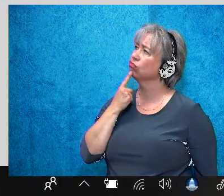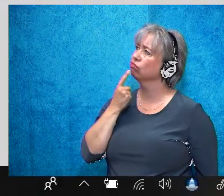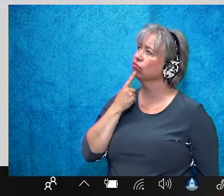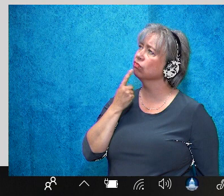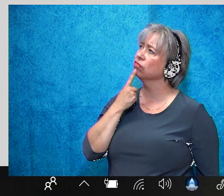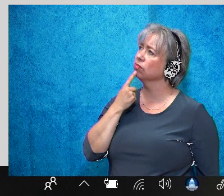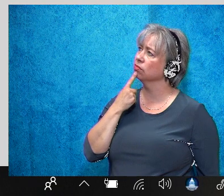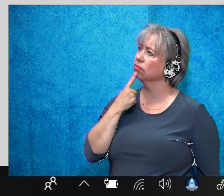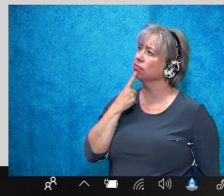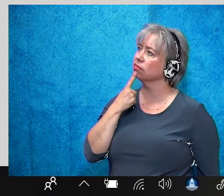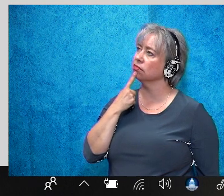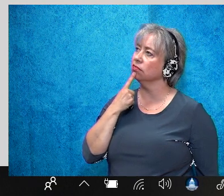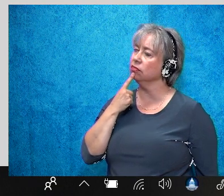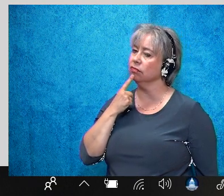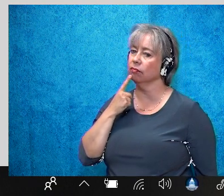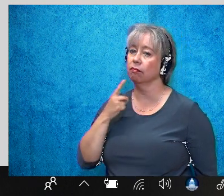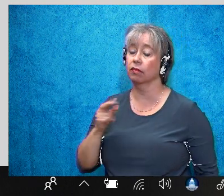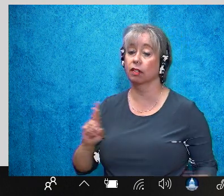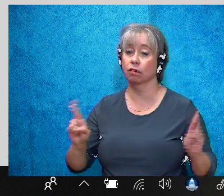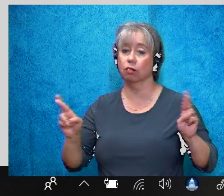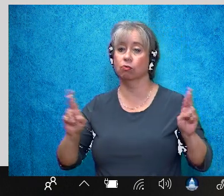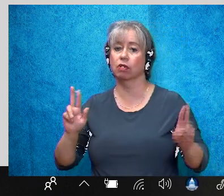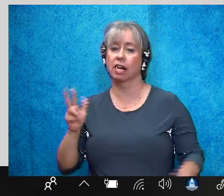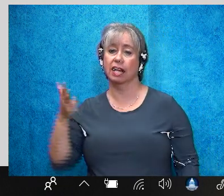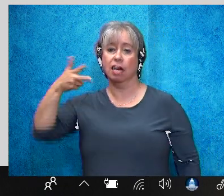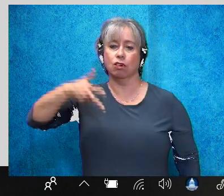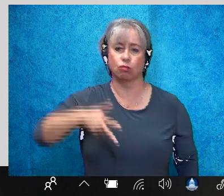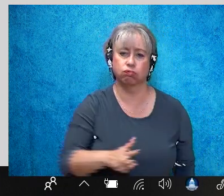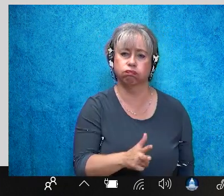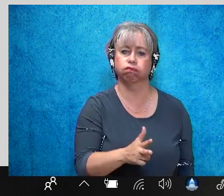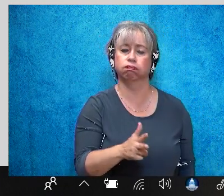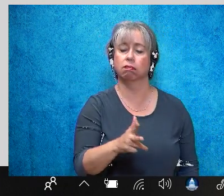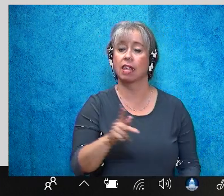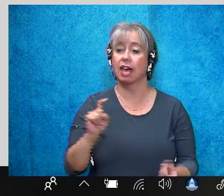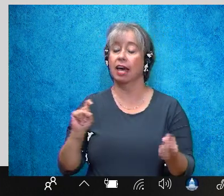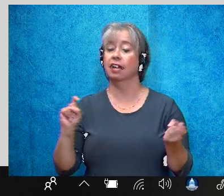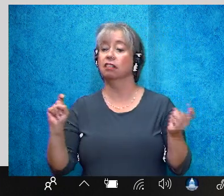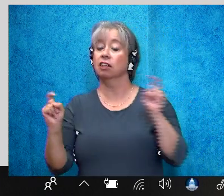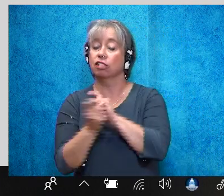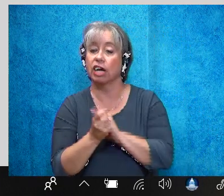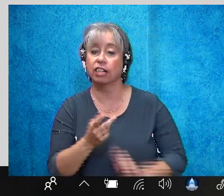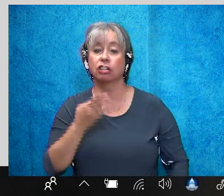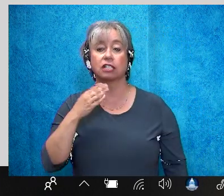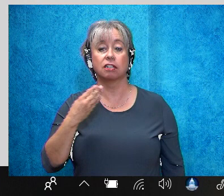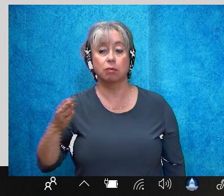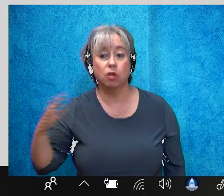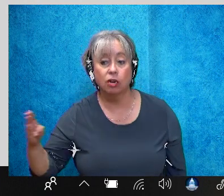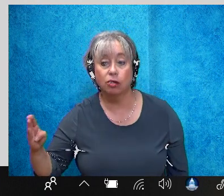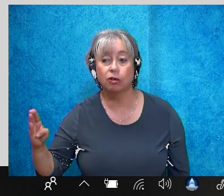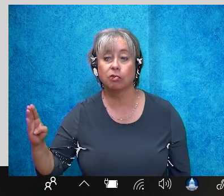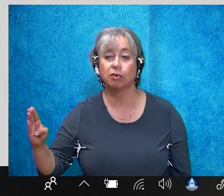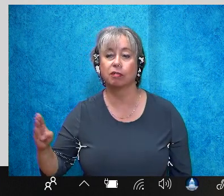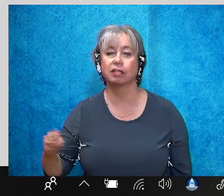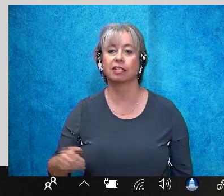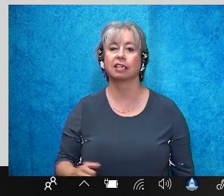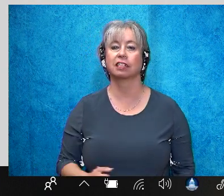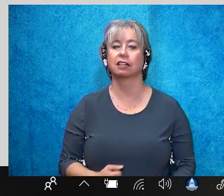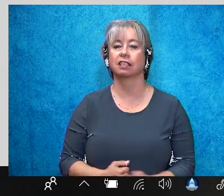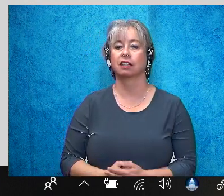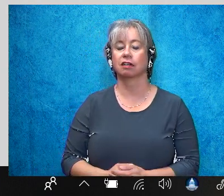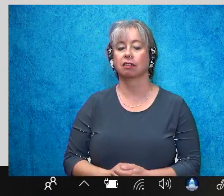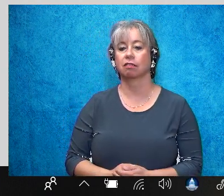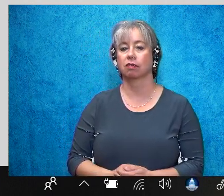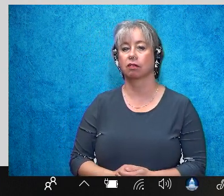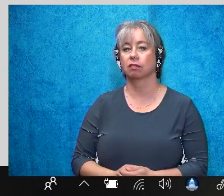And I'm going to click play. And there we are. So as you can see, potential energy